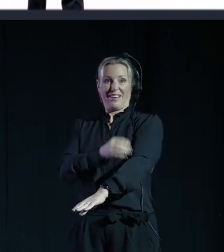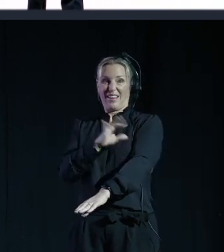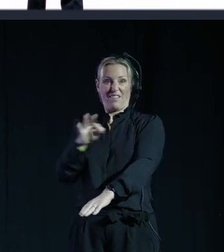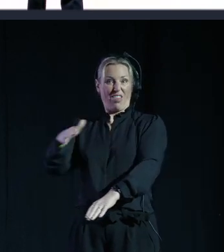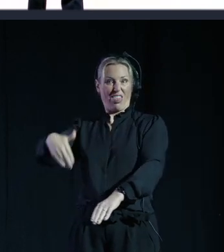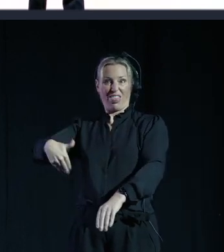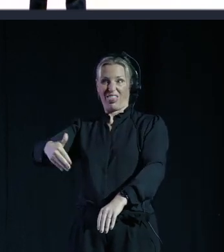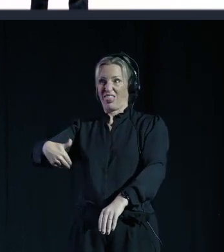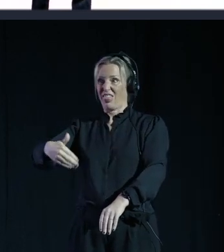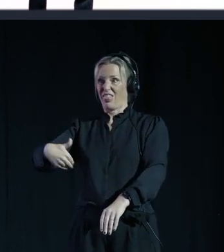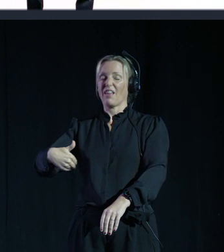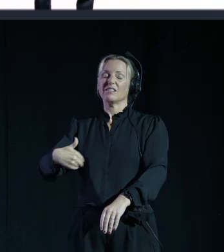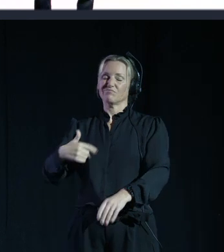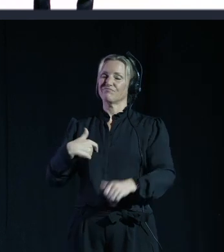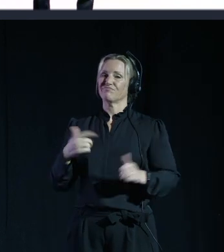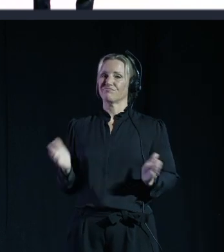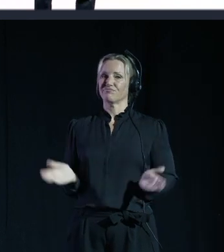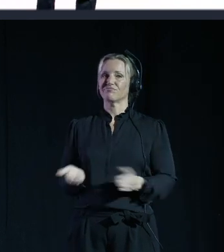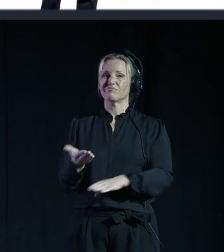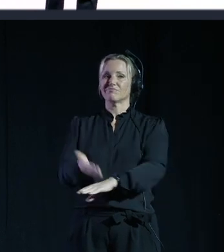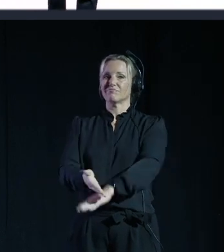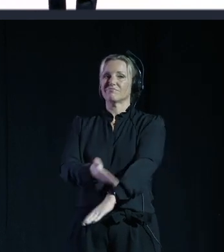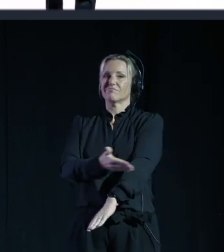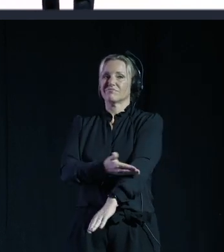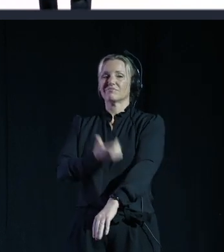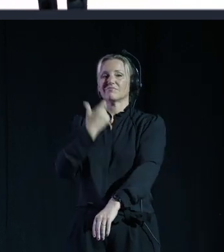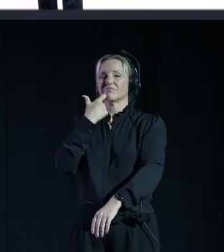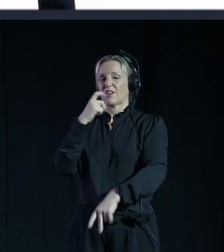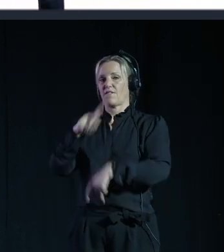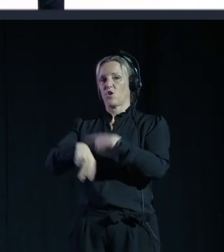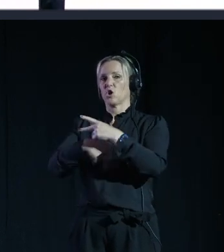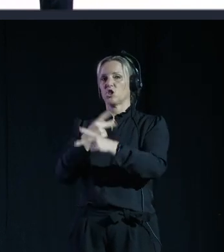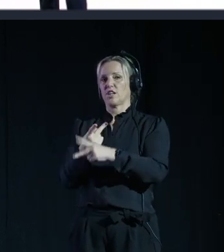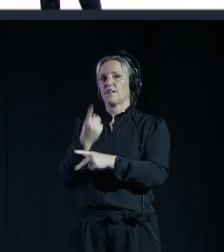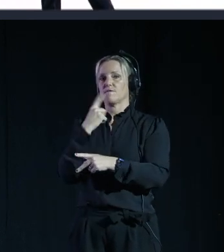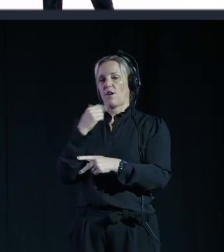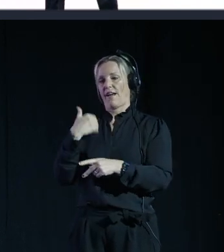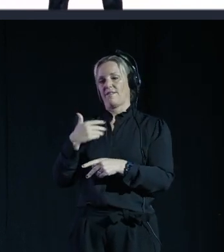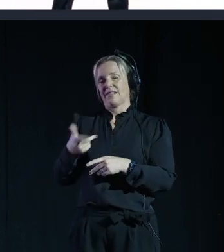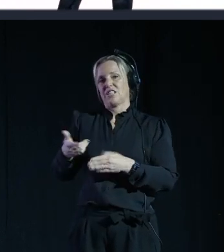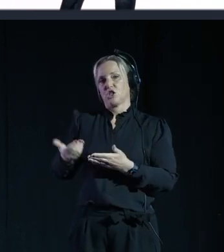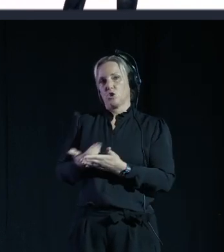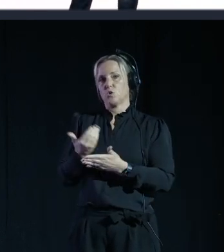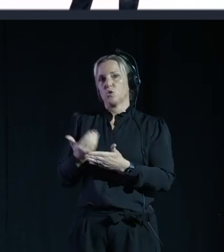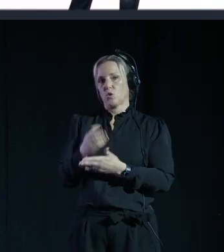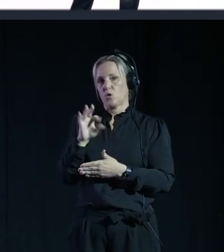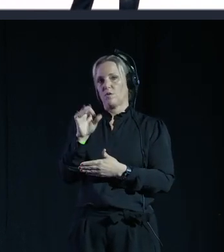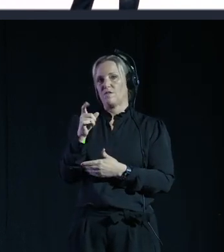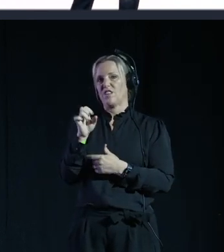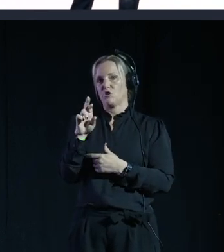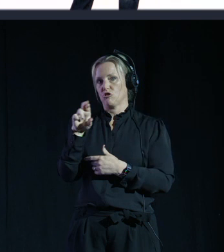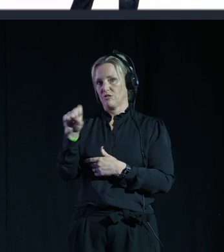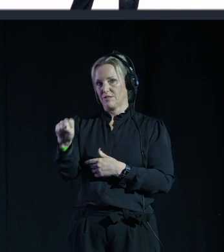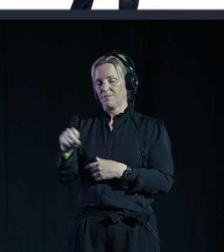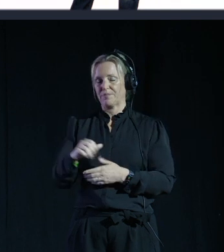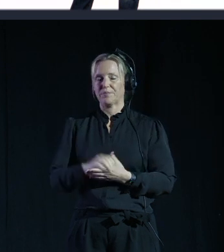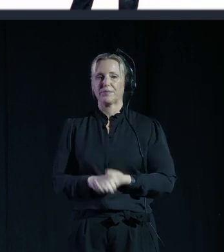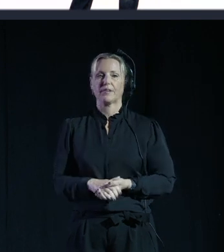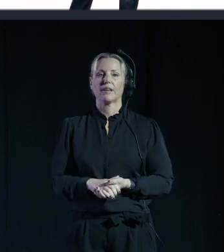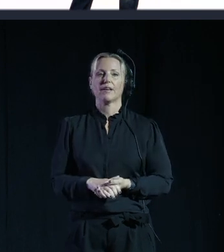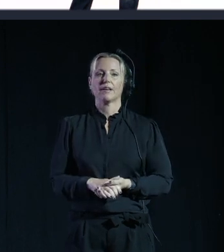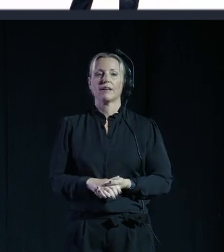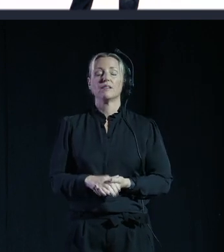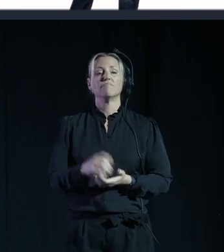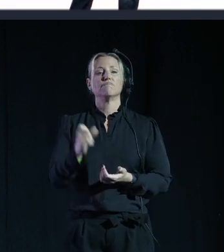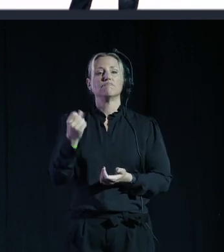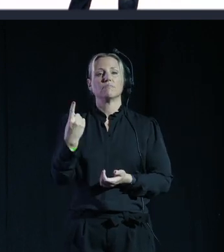1.6, upgrade to the latest version to get some of these capabilities. All right, so now Core was built as a